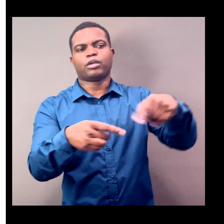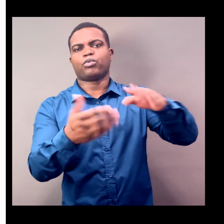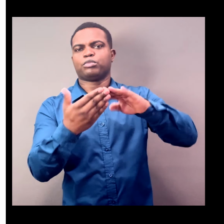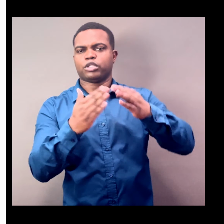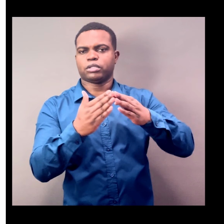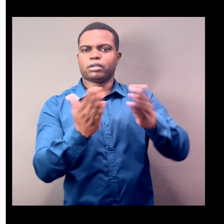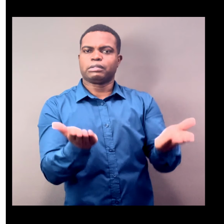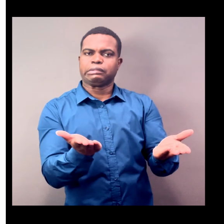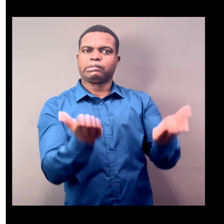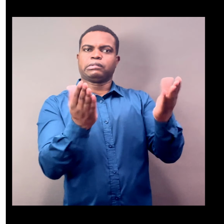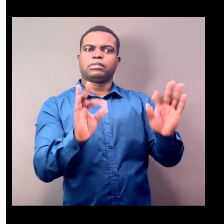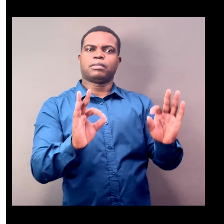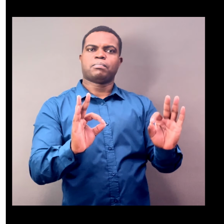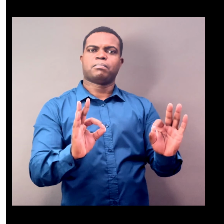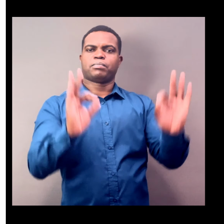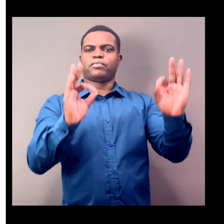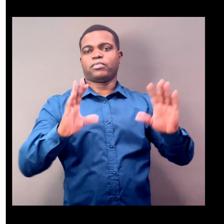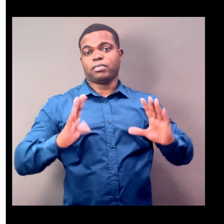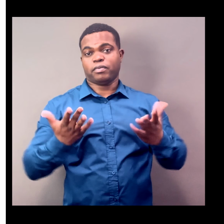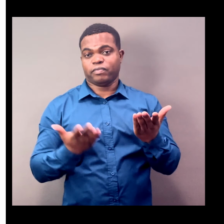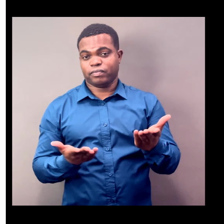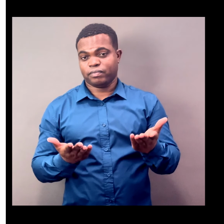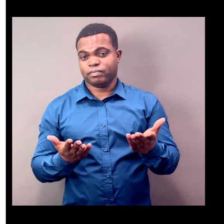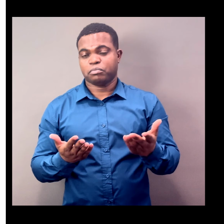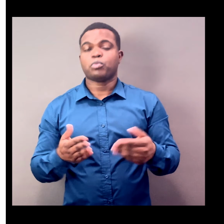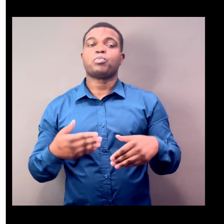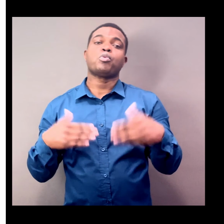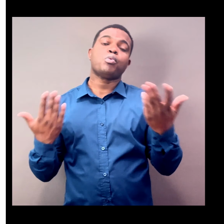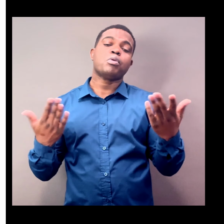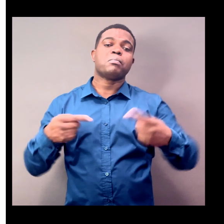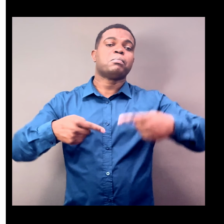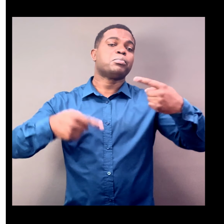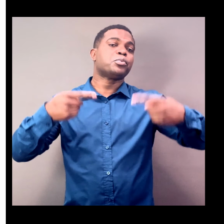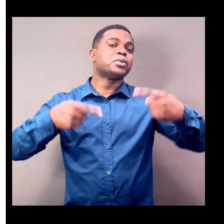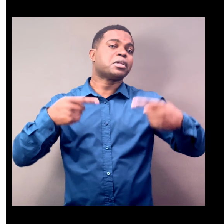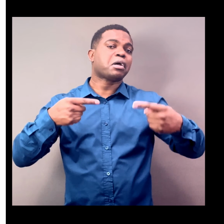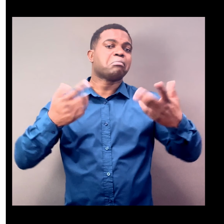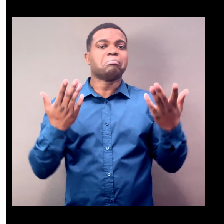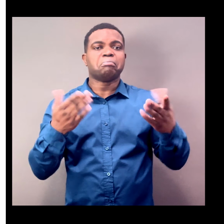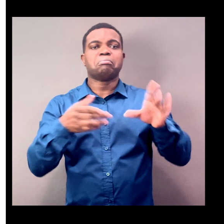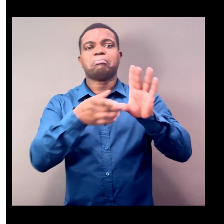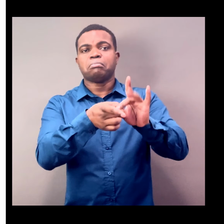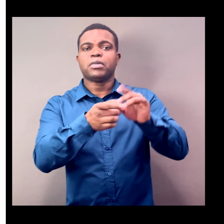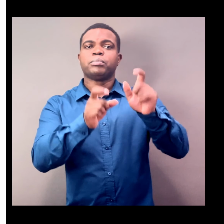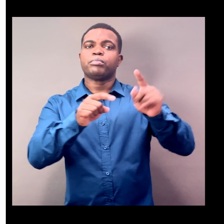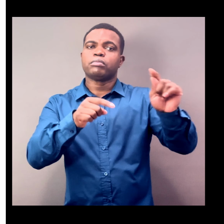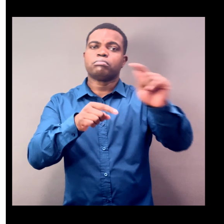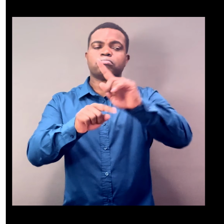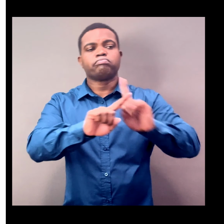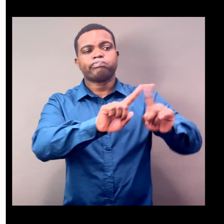facing as regards to the political dimension of community engagement.